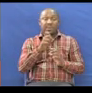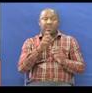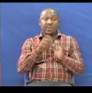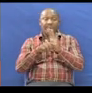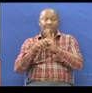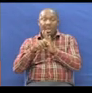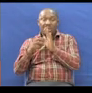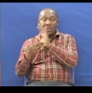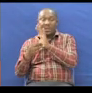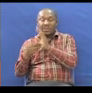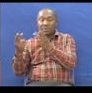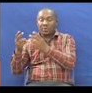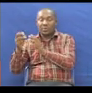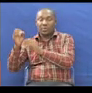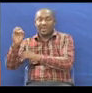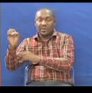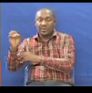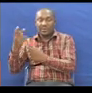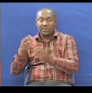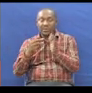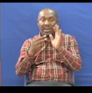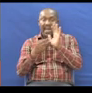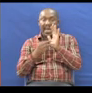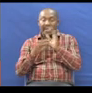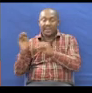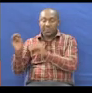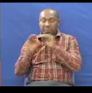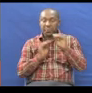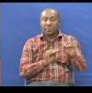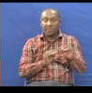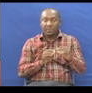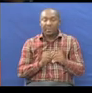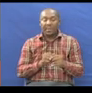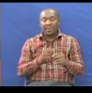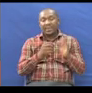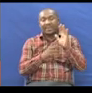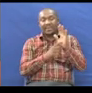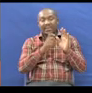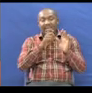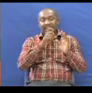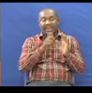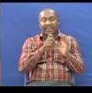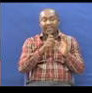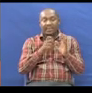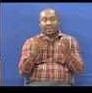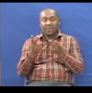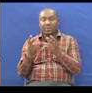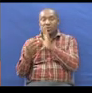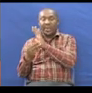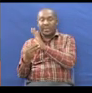also is equal to 0. Take 8 on the other side. You have 6x is equal to 8. Upon dividing by